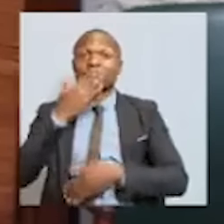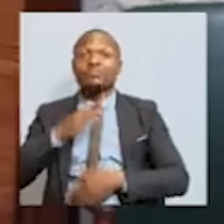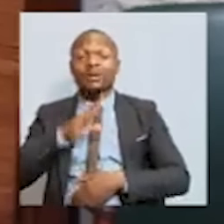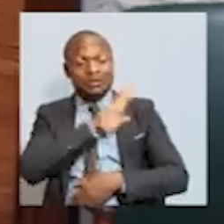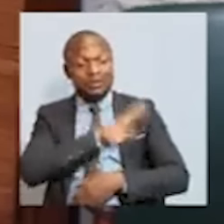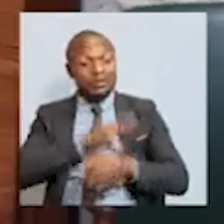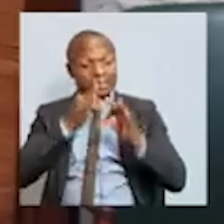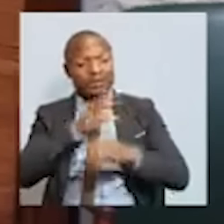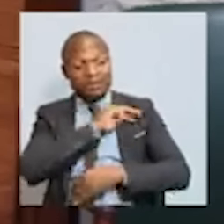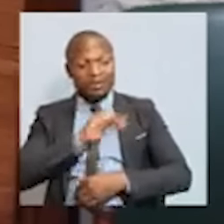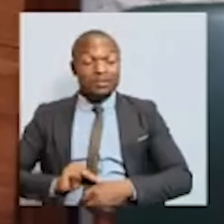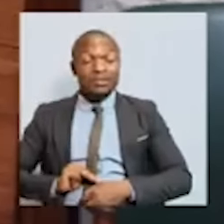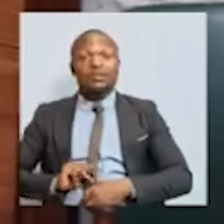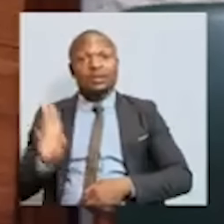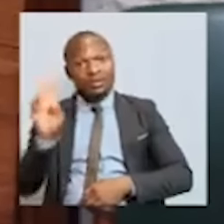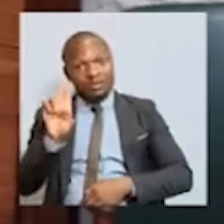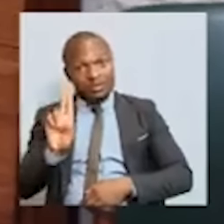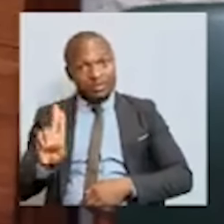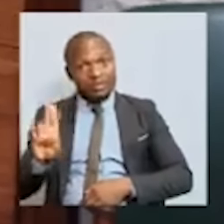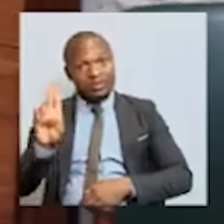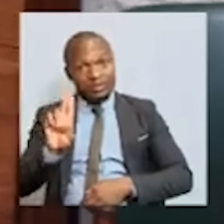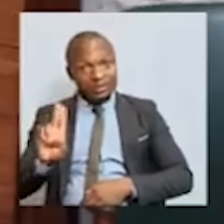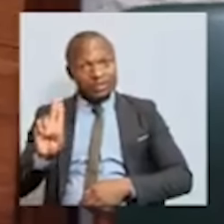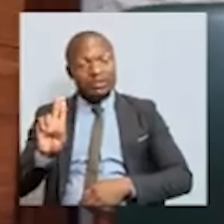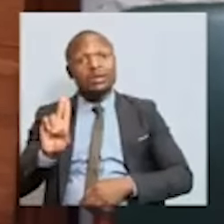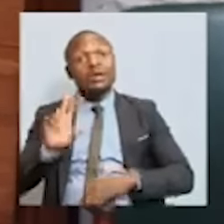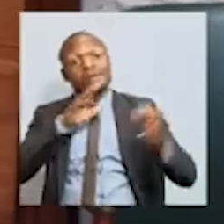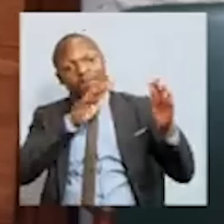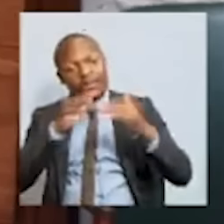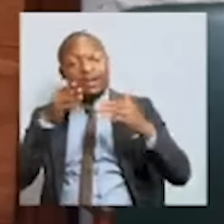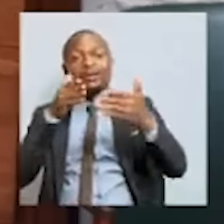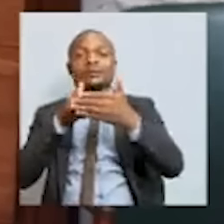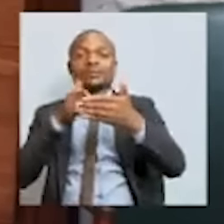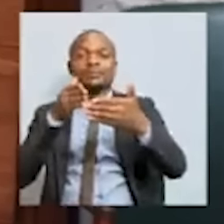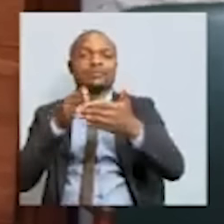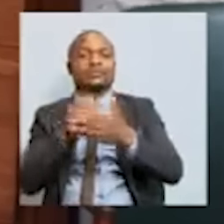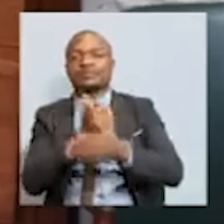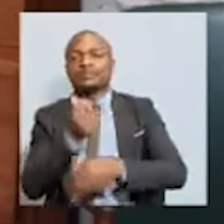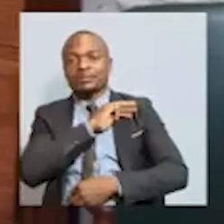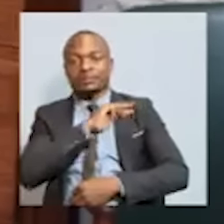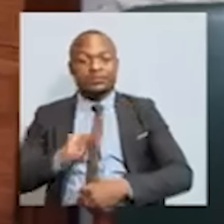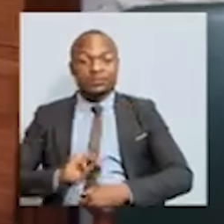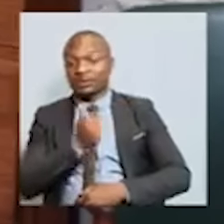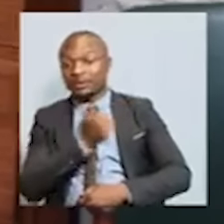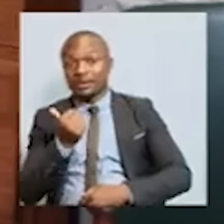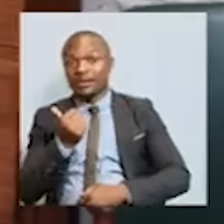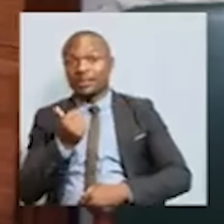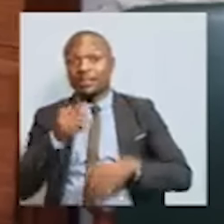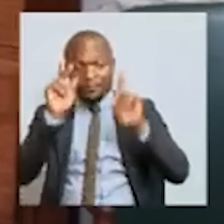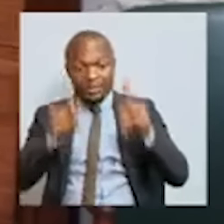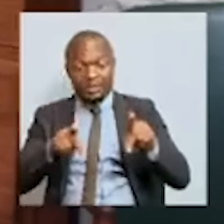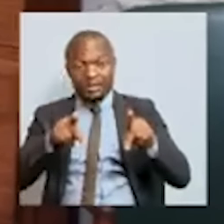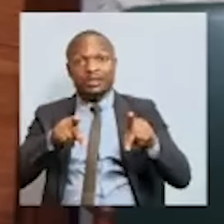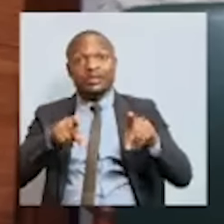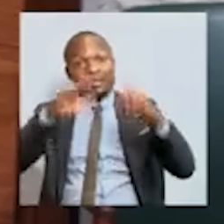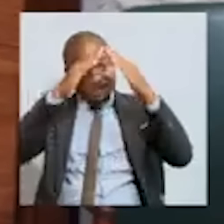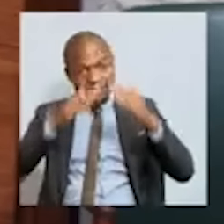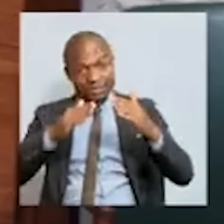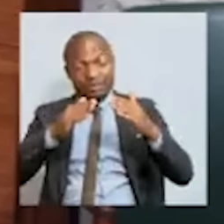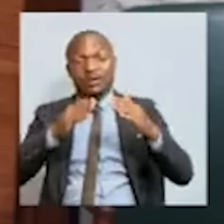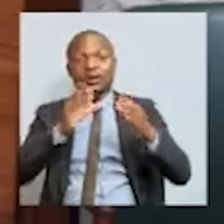such member uses violence against another member or other person in the House or committee or within